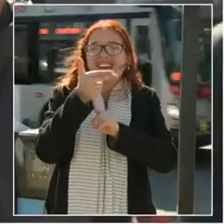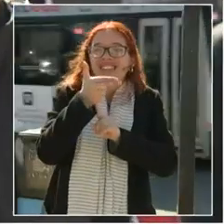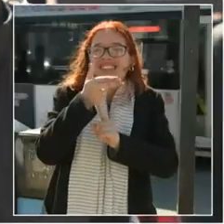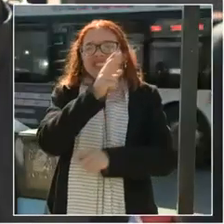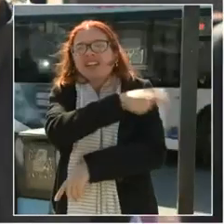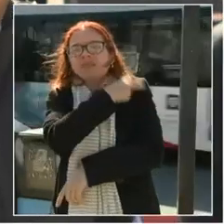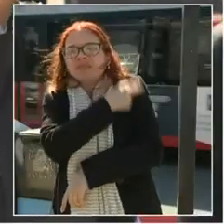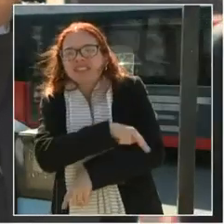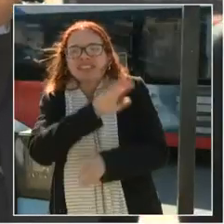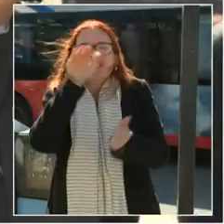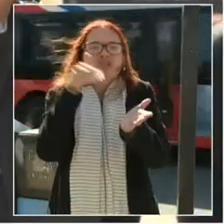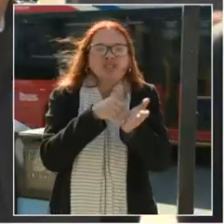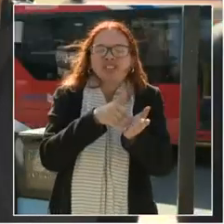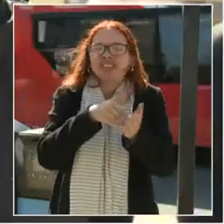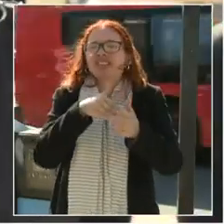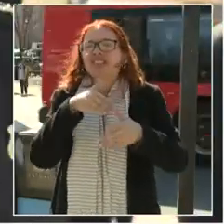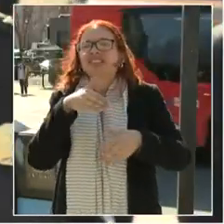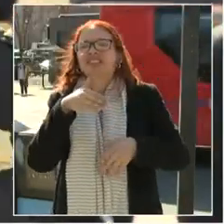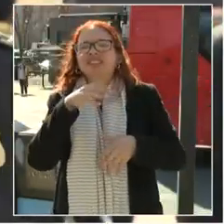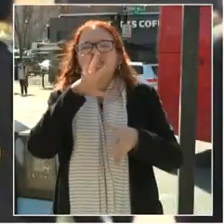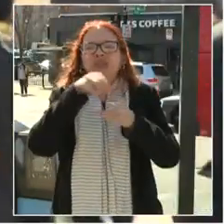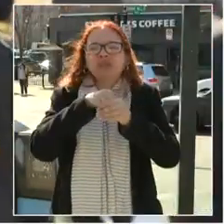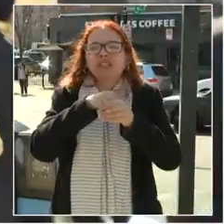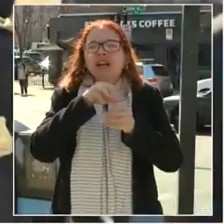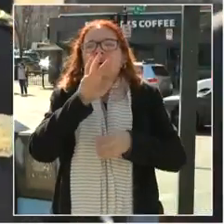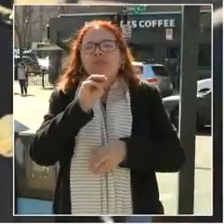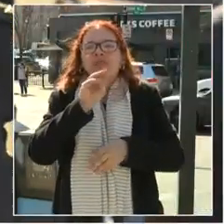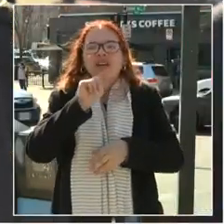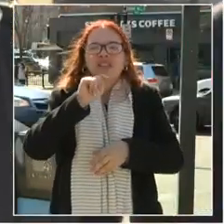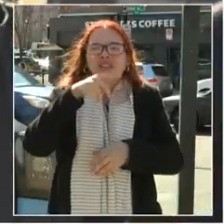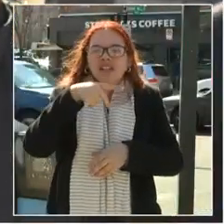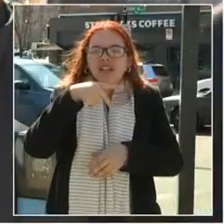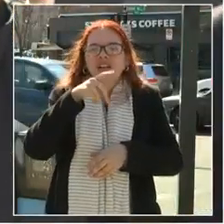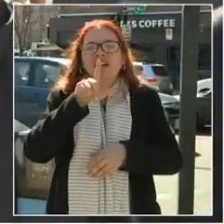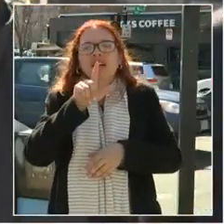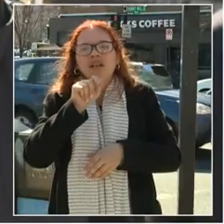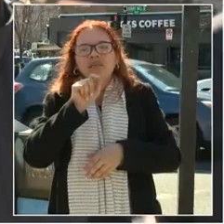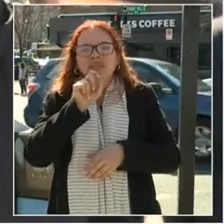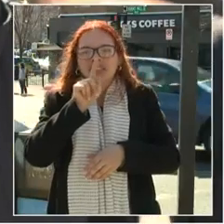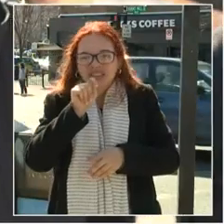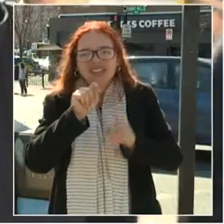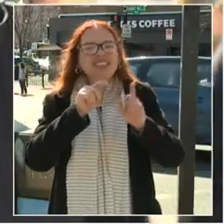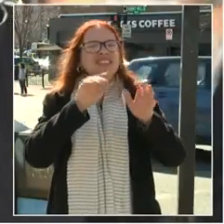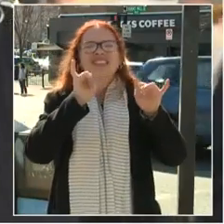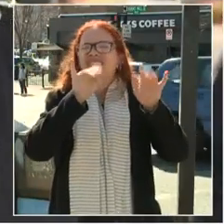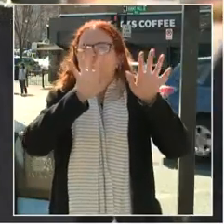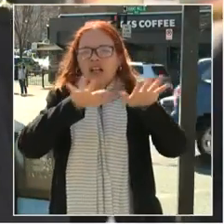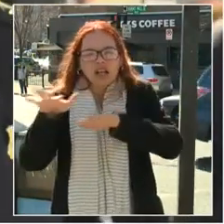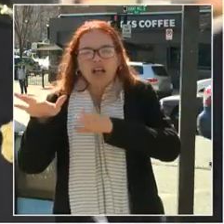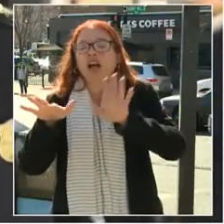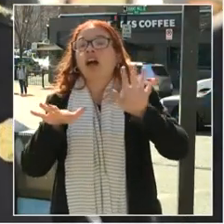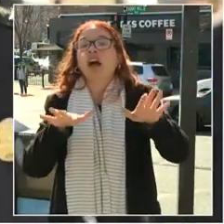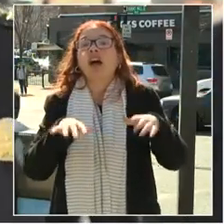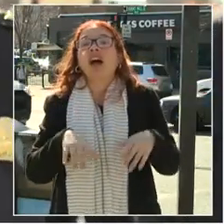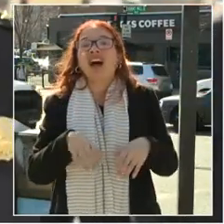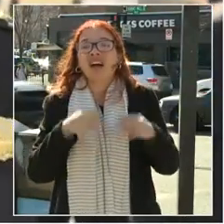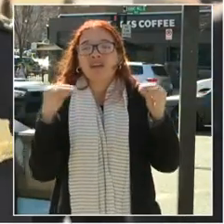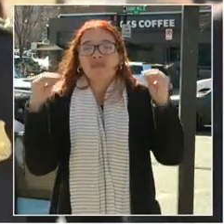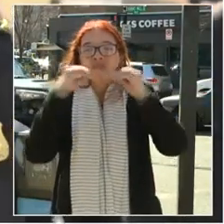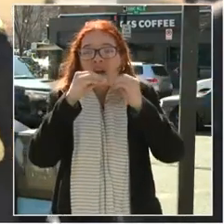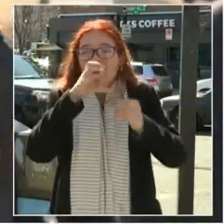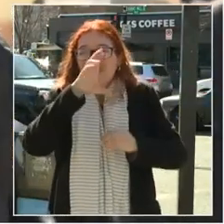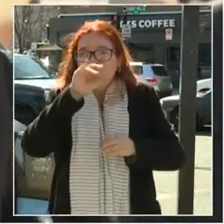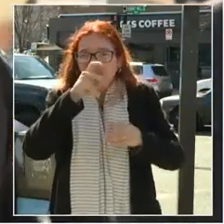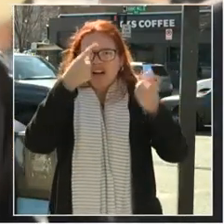to include Mount Pleasant. Well, those guys, we were told, have more crime than we do. So that's a sucking sound of police coverage that we don't